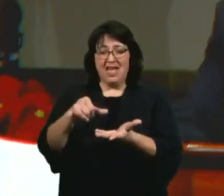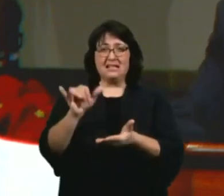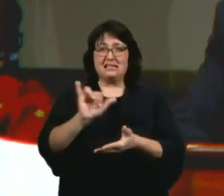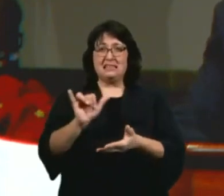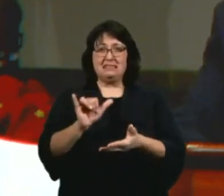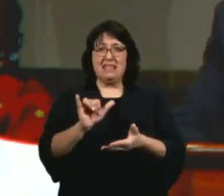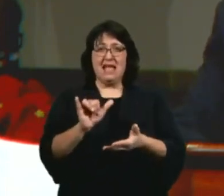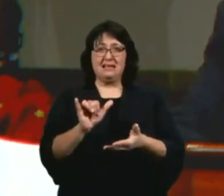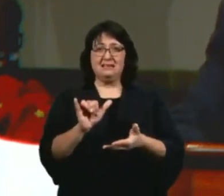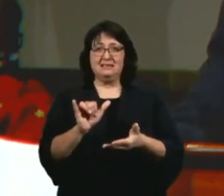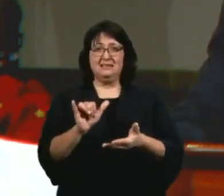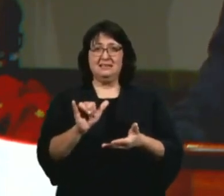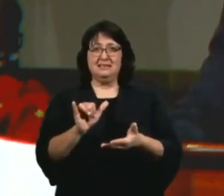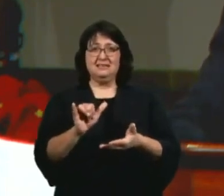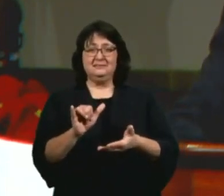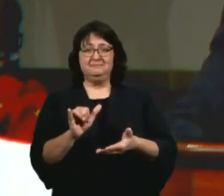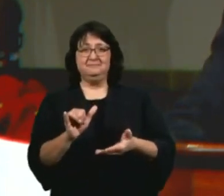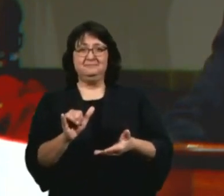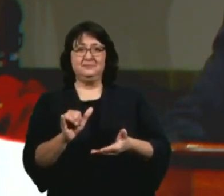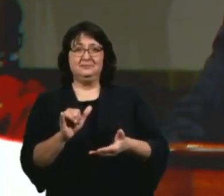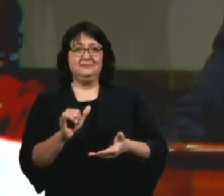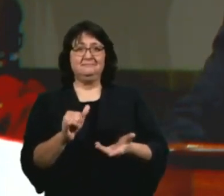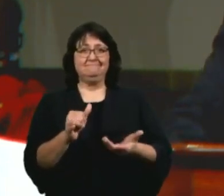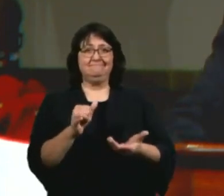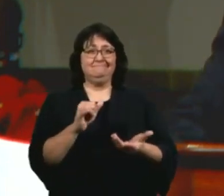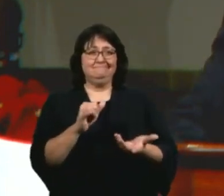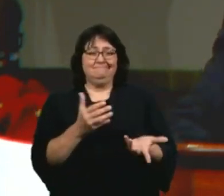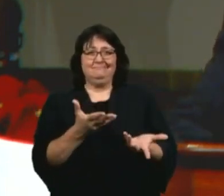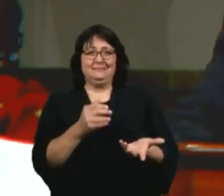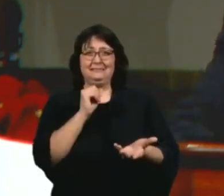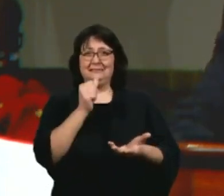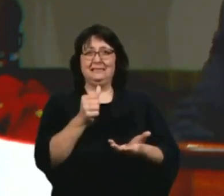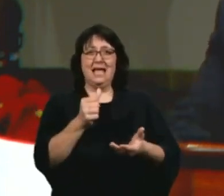shining brass on a sinking ship. It's impossible.